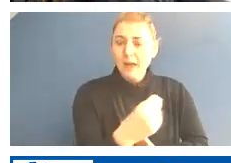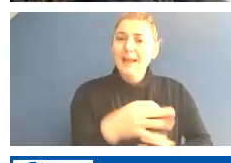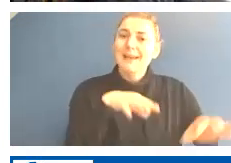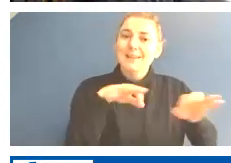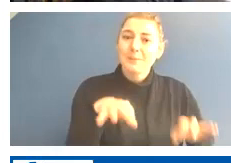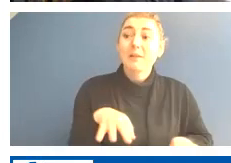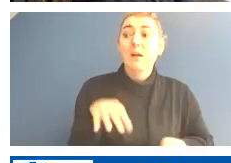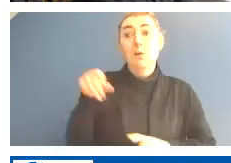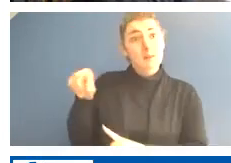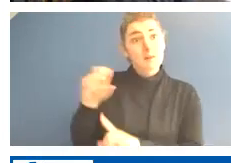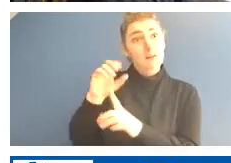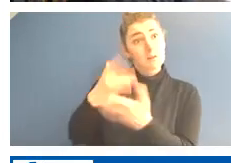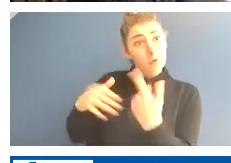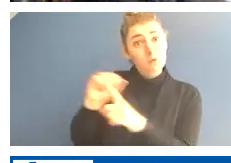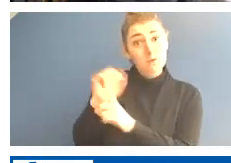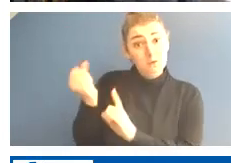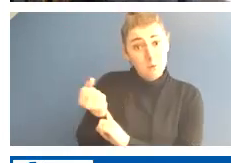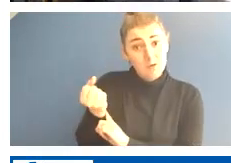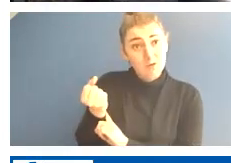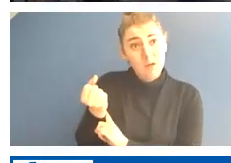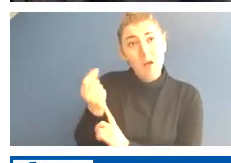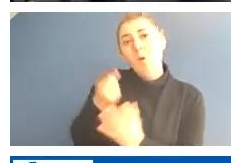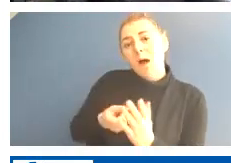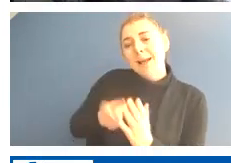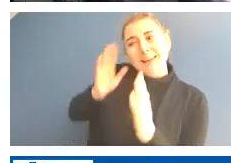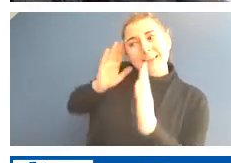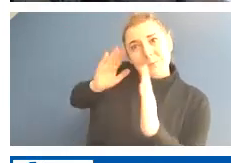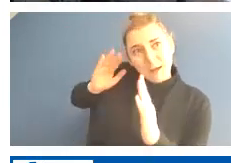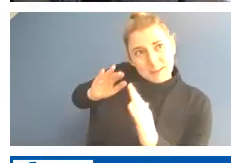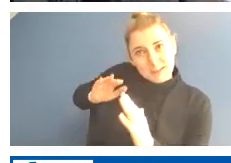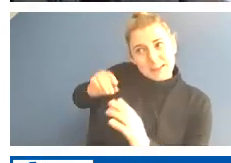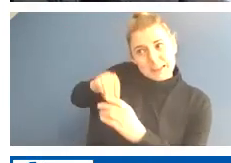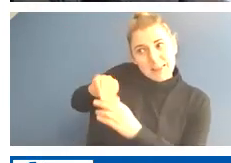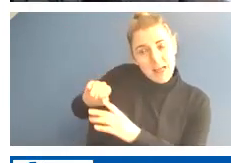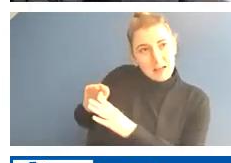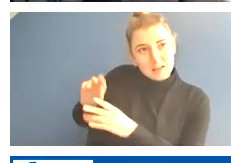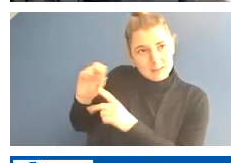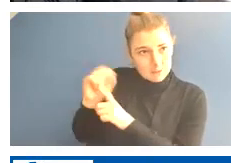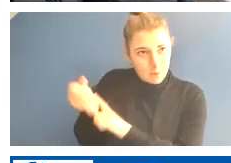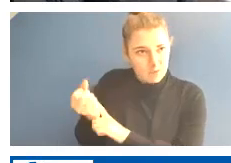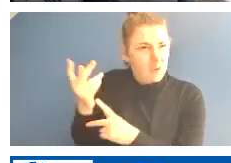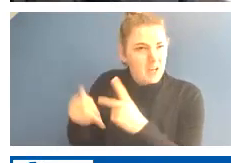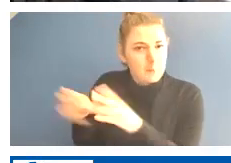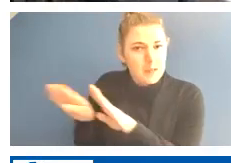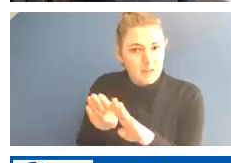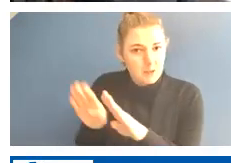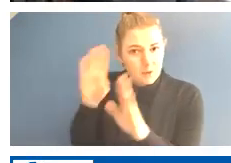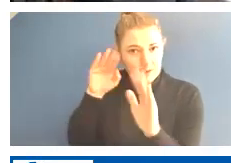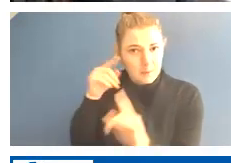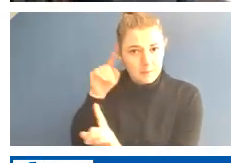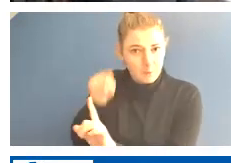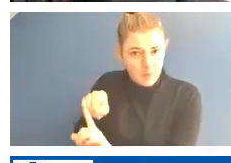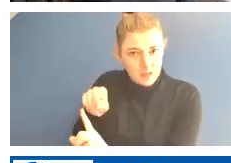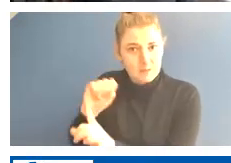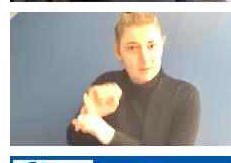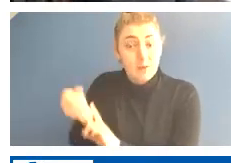social situation and the expected or appropriate social behaviors that go along with it. So